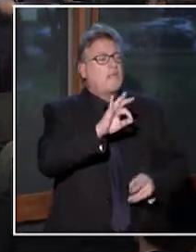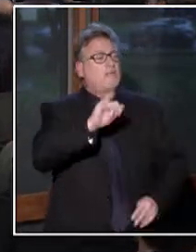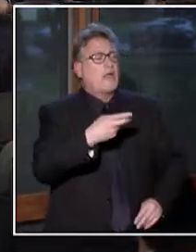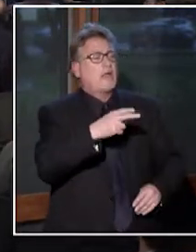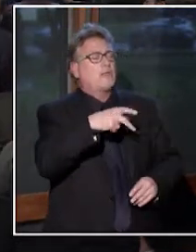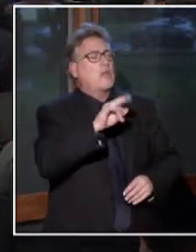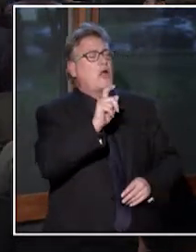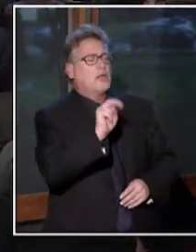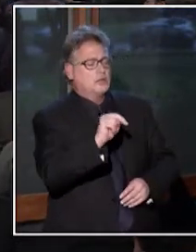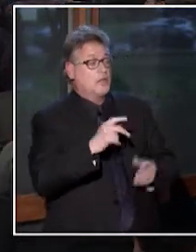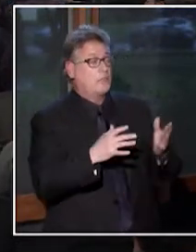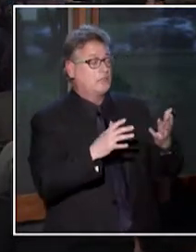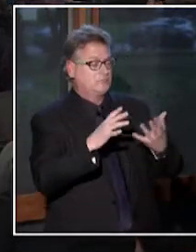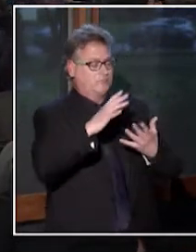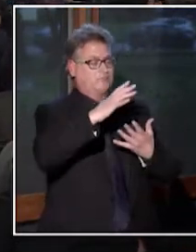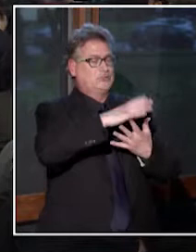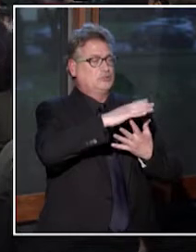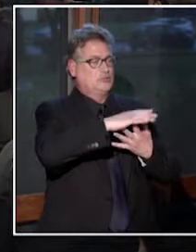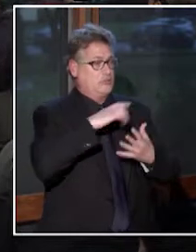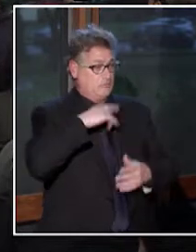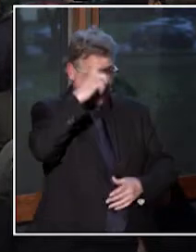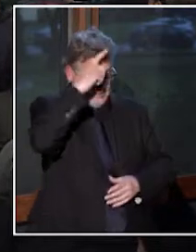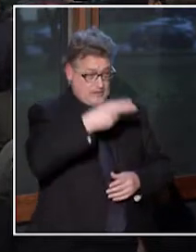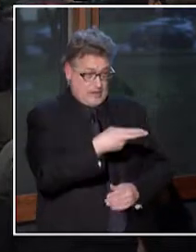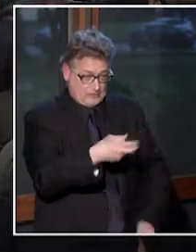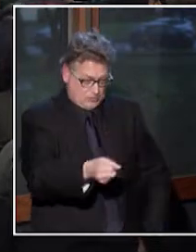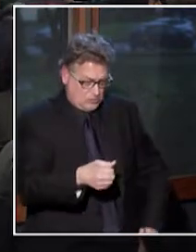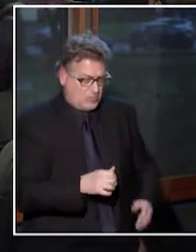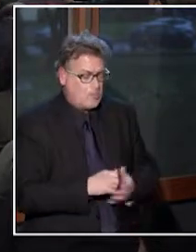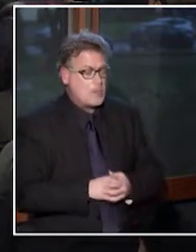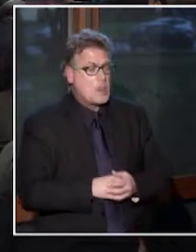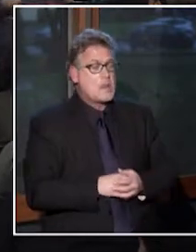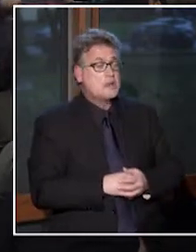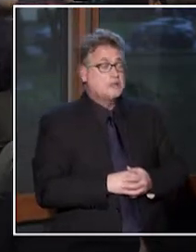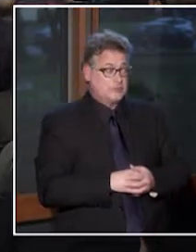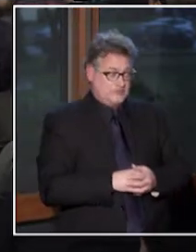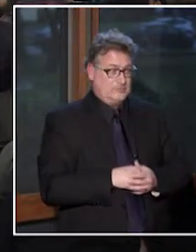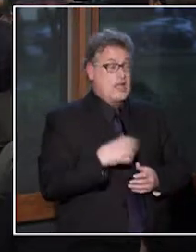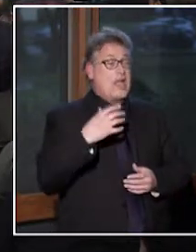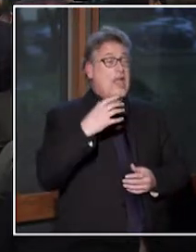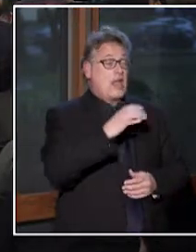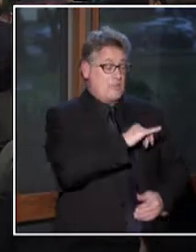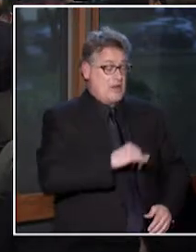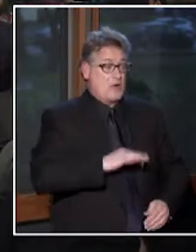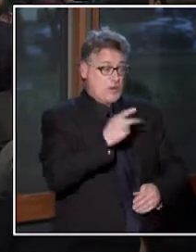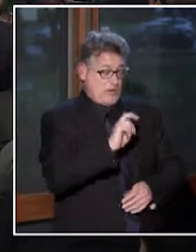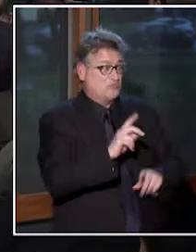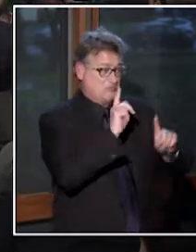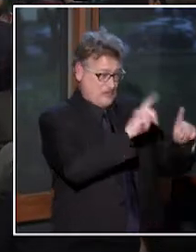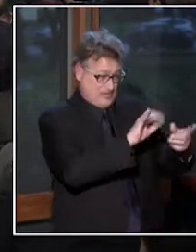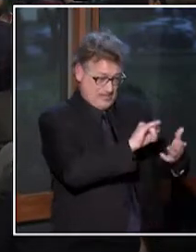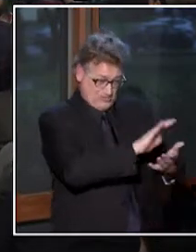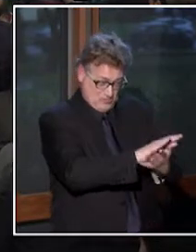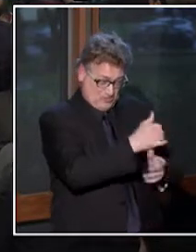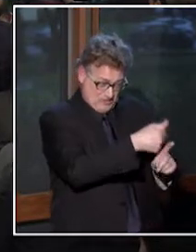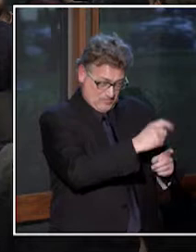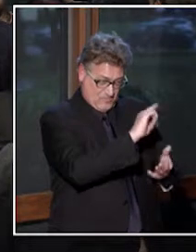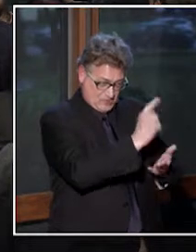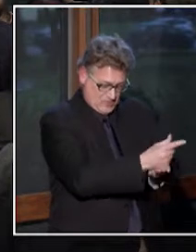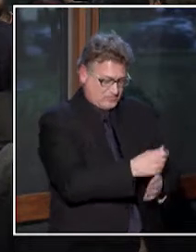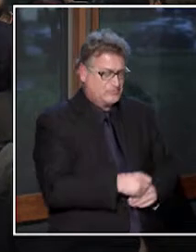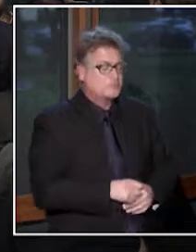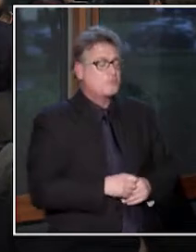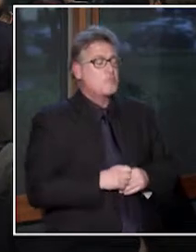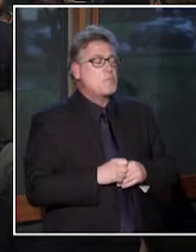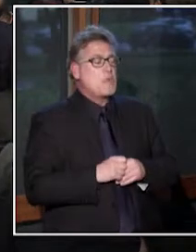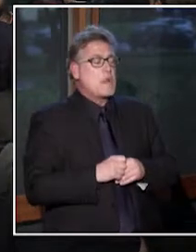I'm a junior at Lincoln High School, which is also Mayor Wheeler's alma mater. I started Lincoln High's Never Again Club, Students for Safer Schools,